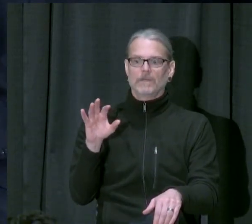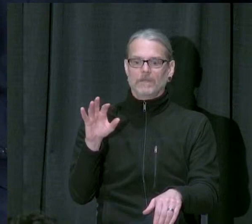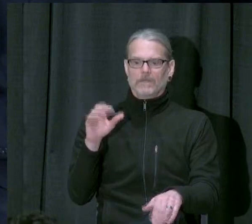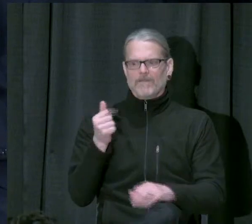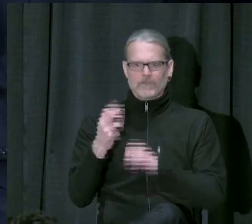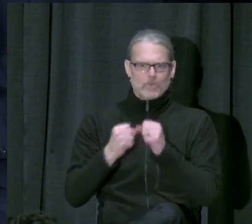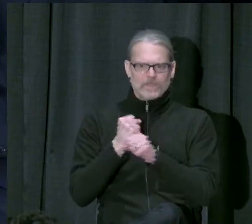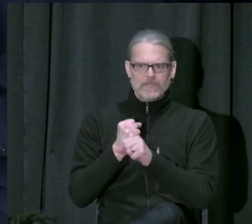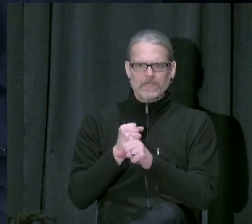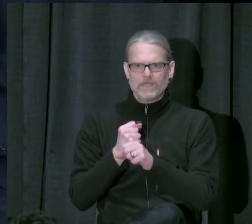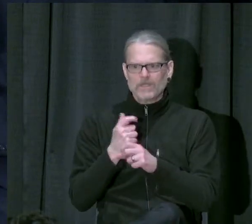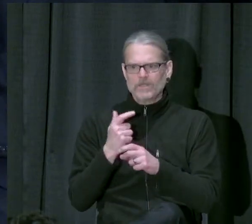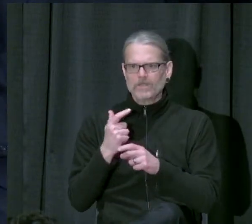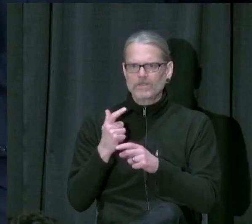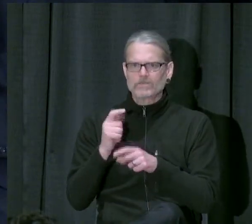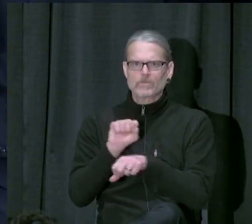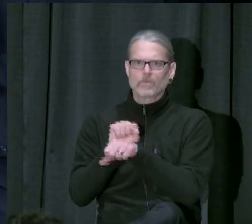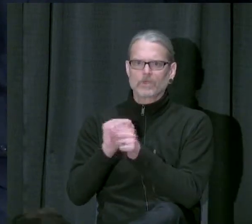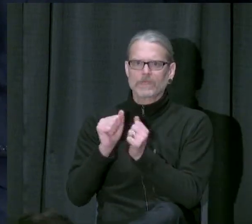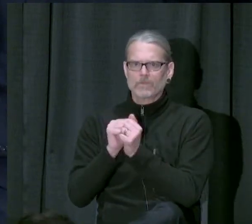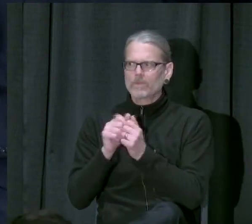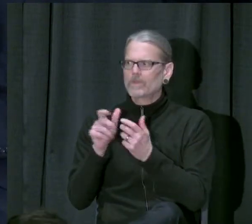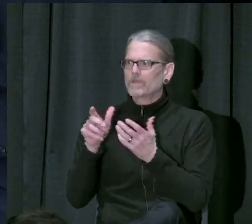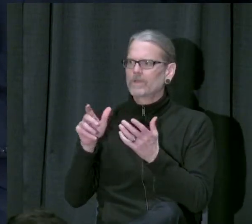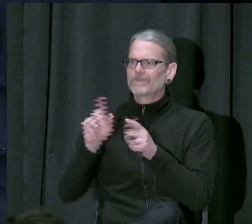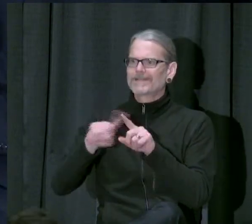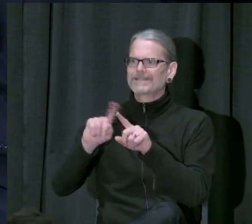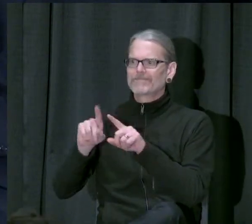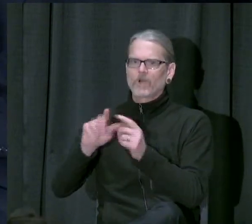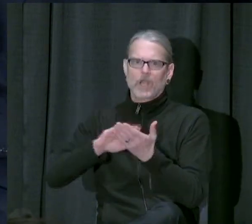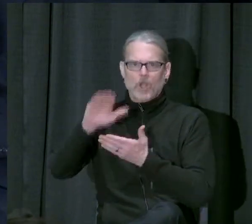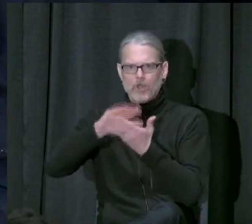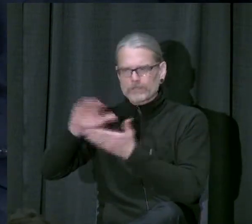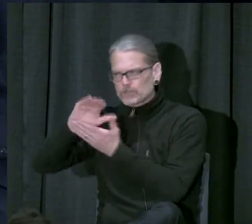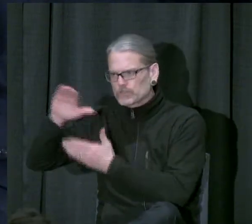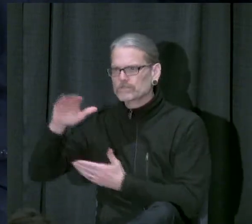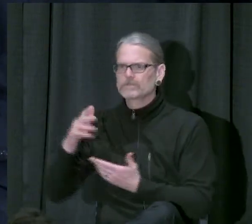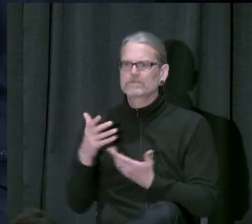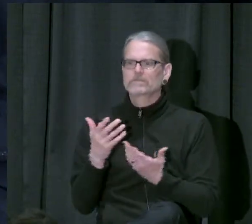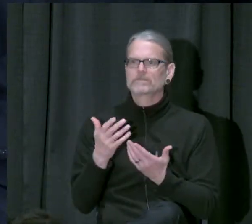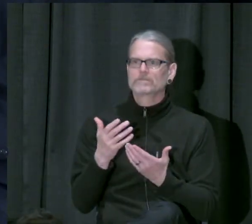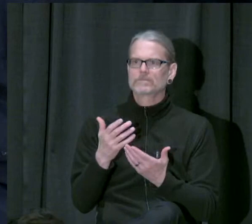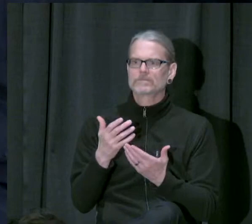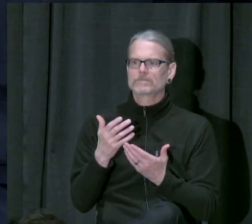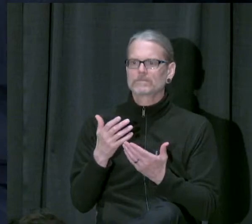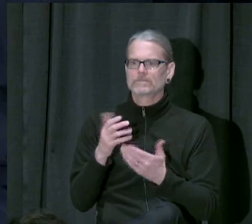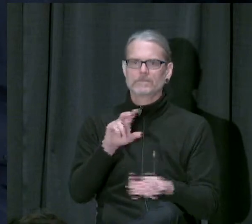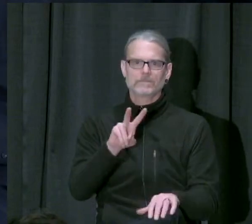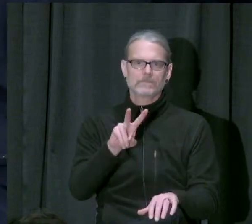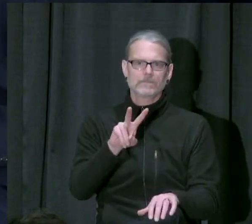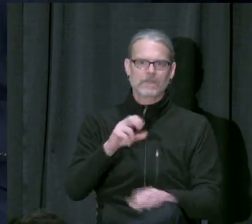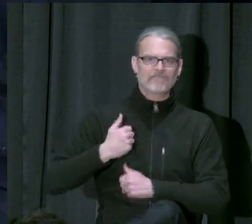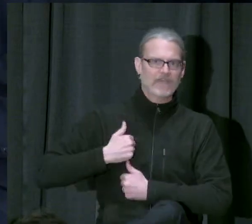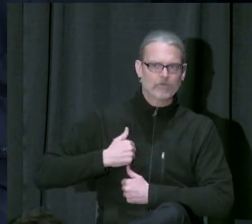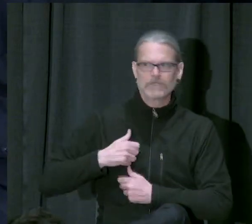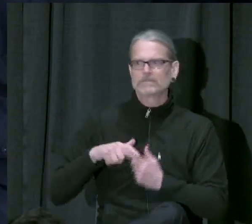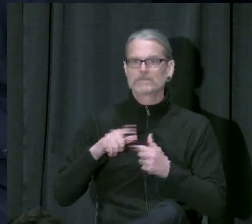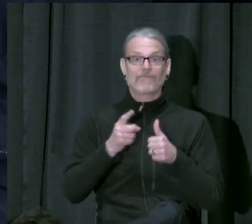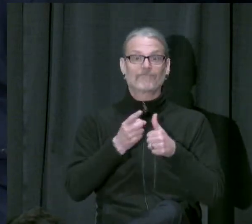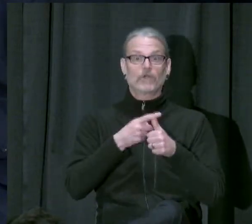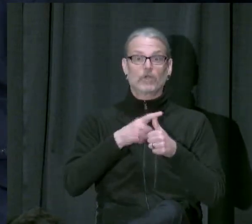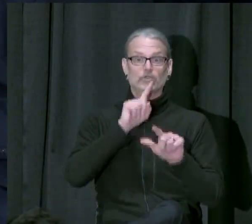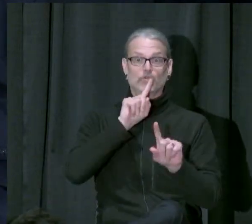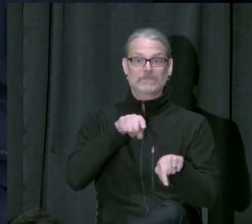few years of working with a lot of different colleges and a lot of different veterans and first responders. And the